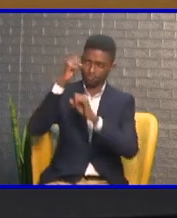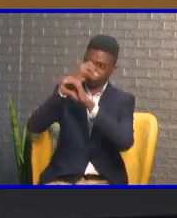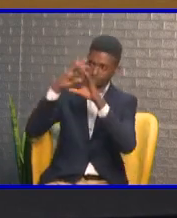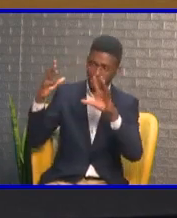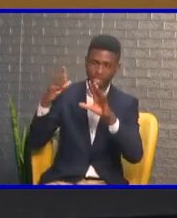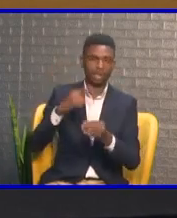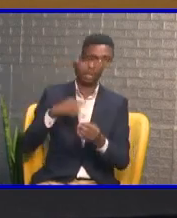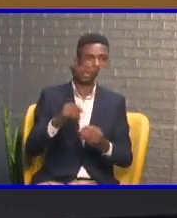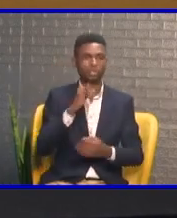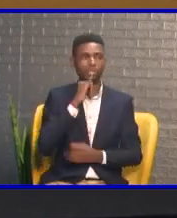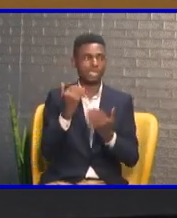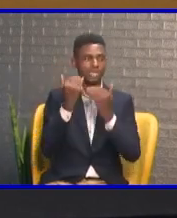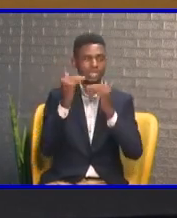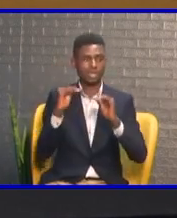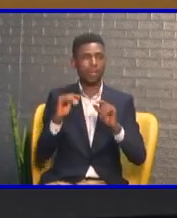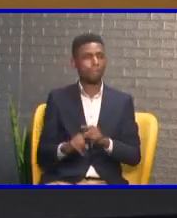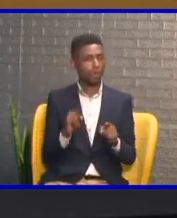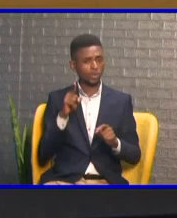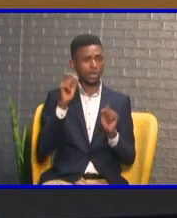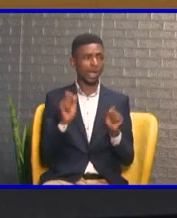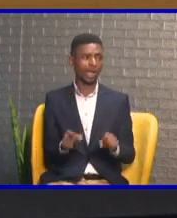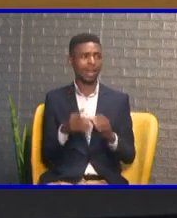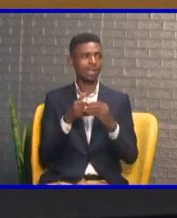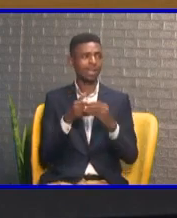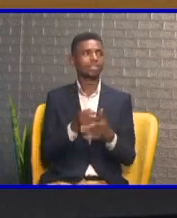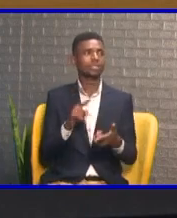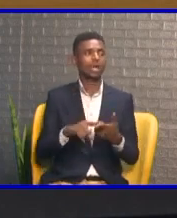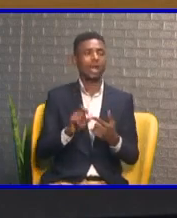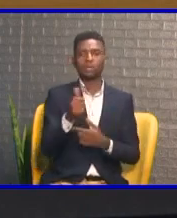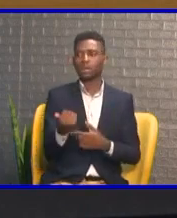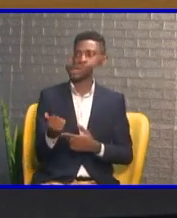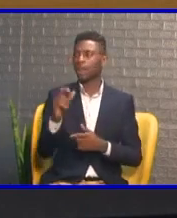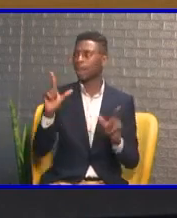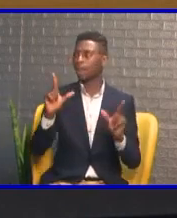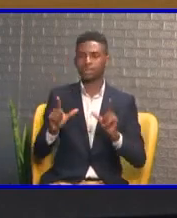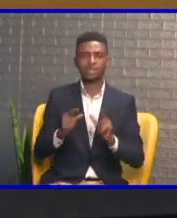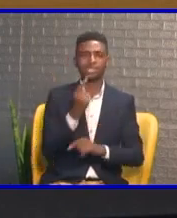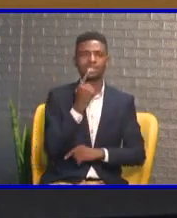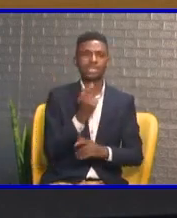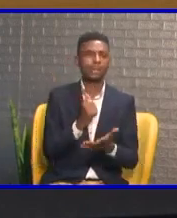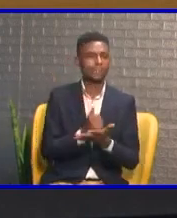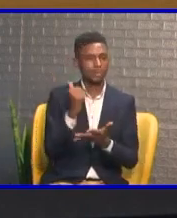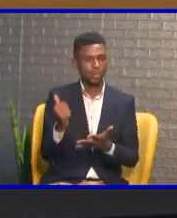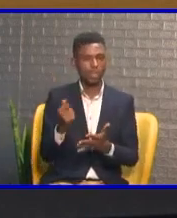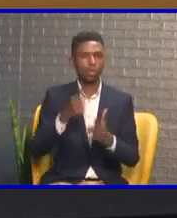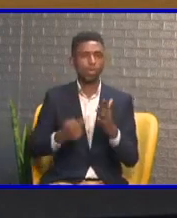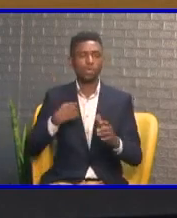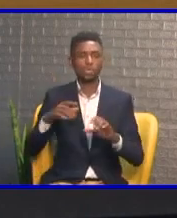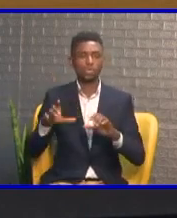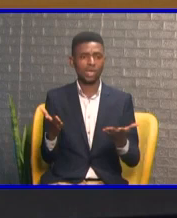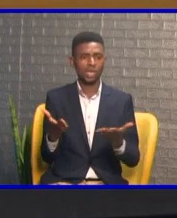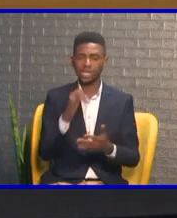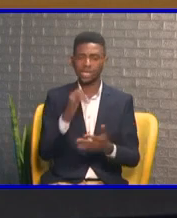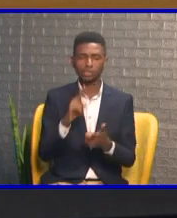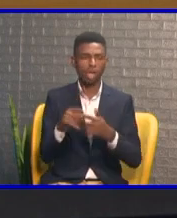often limited. But you can take it to another dimension. Say amen, somebody. So what we're doing here is to stir you